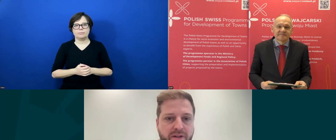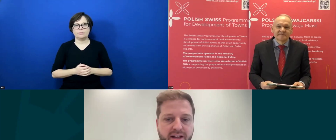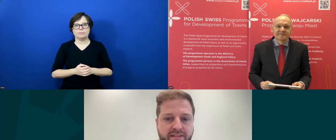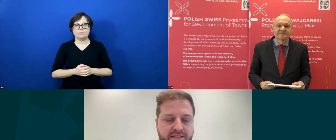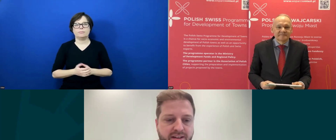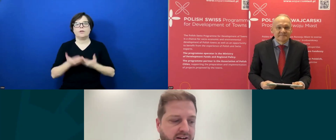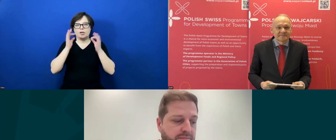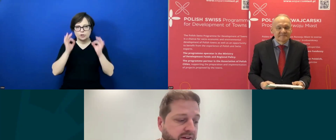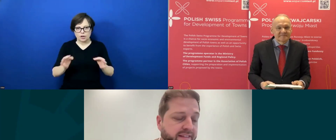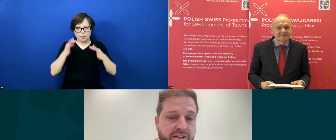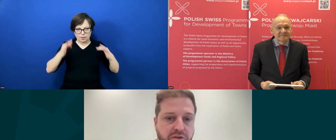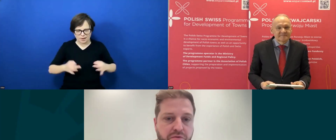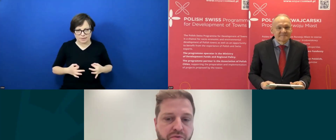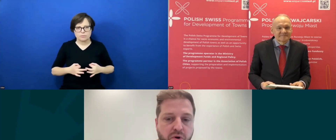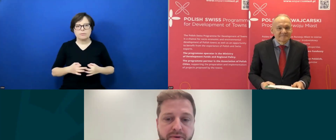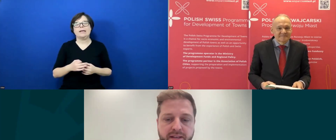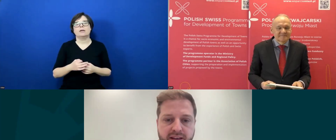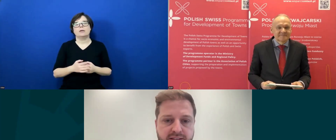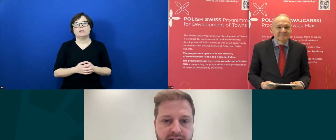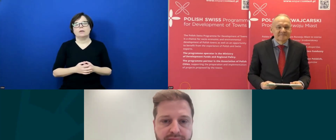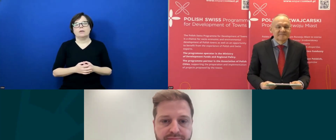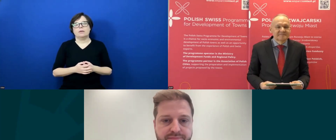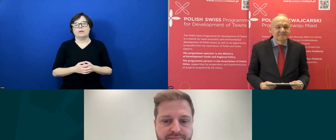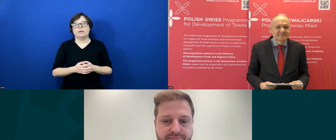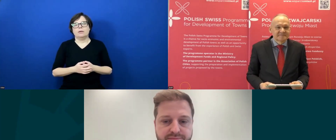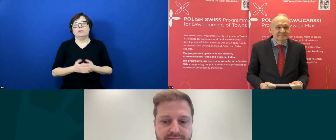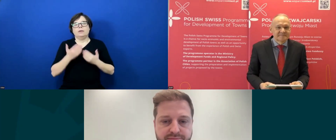Dzień dobry, and thank you for being here.